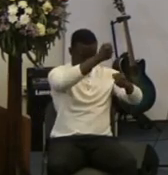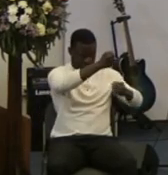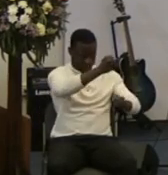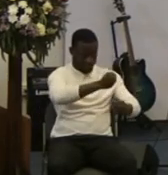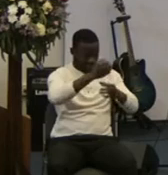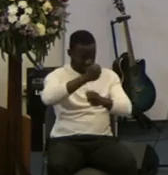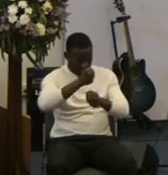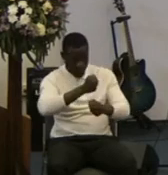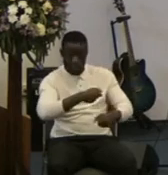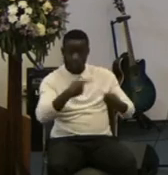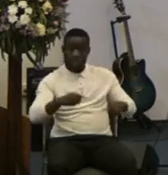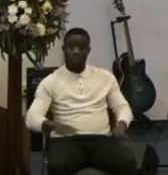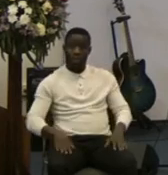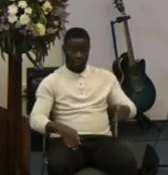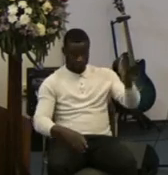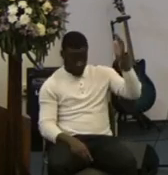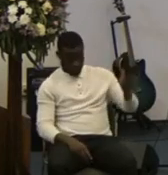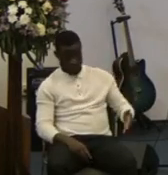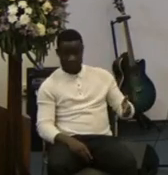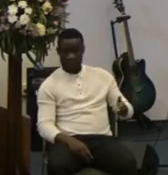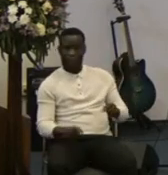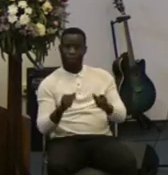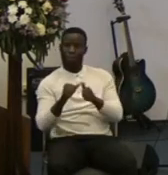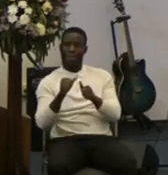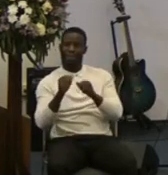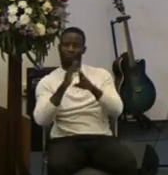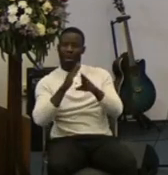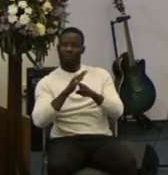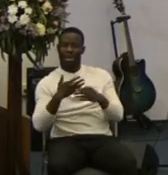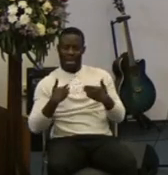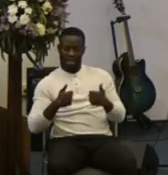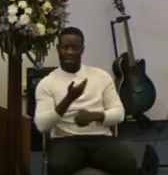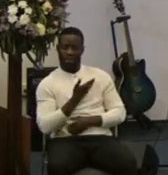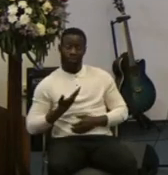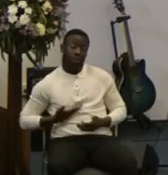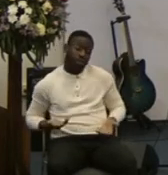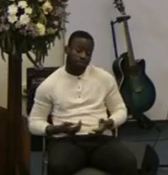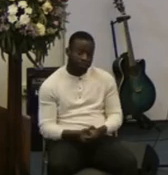down. This is better than private health insurance, this.